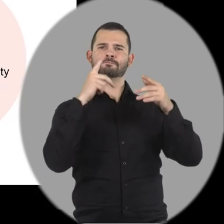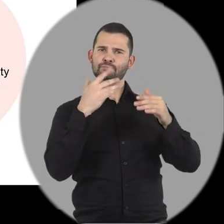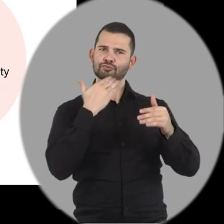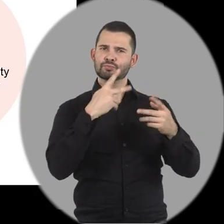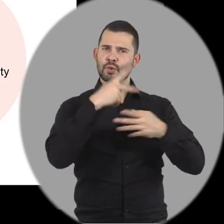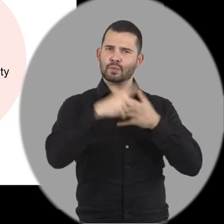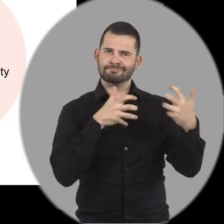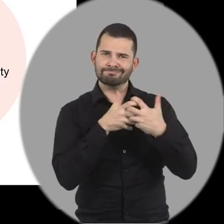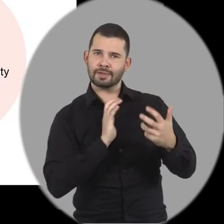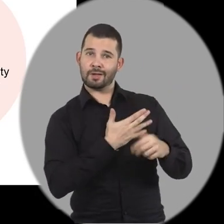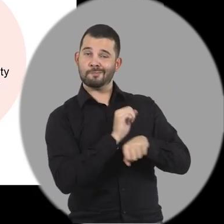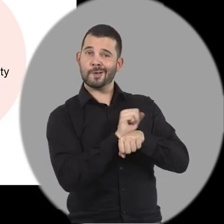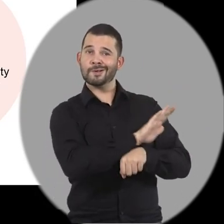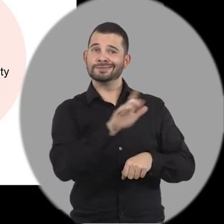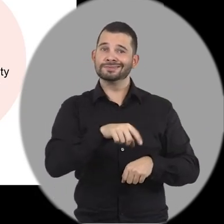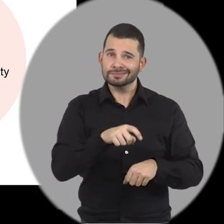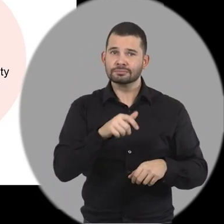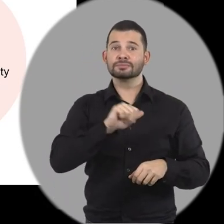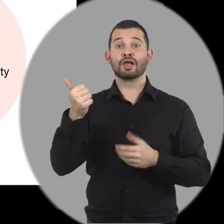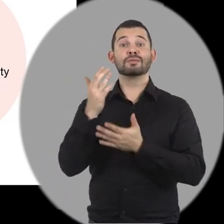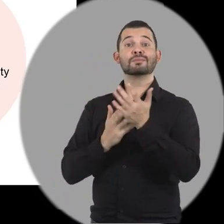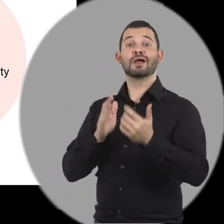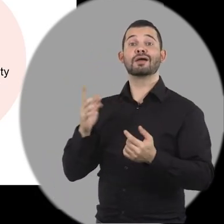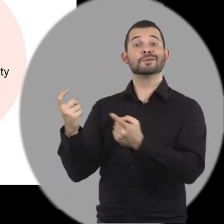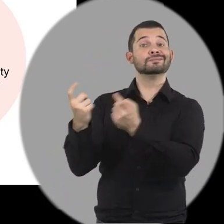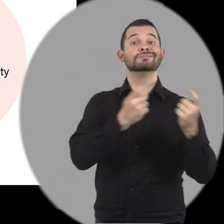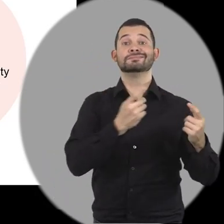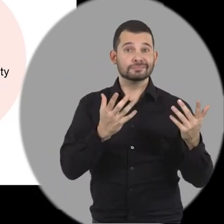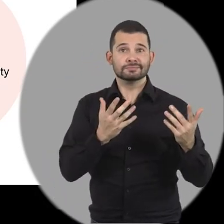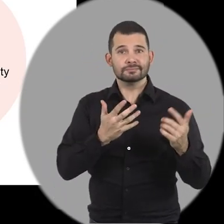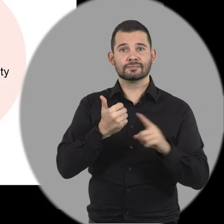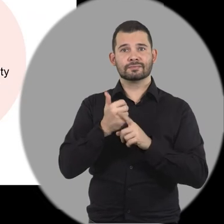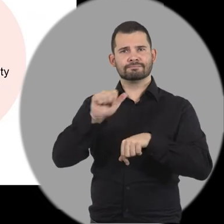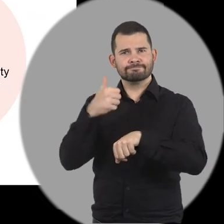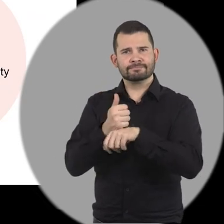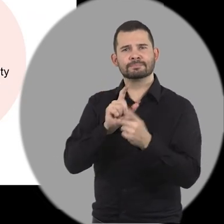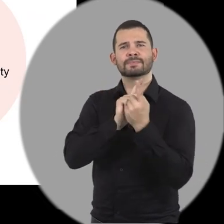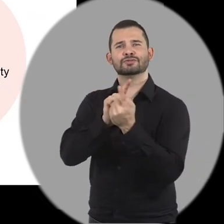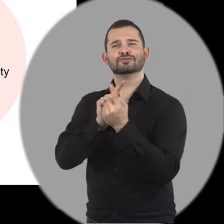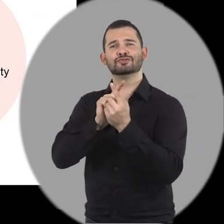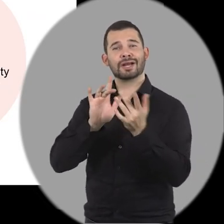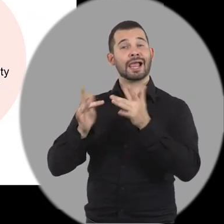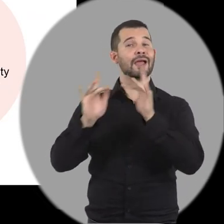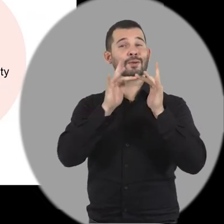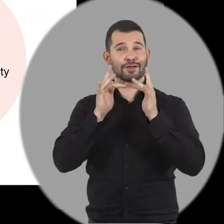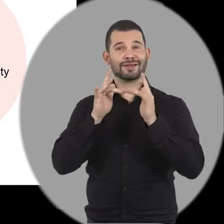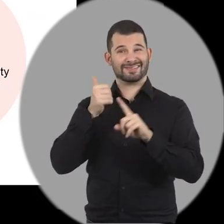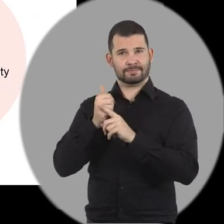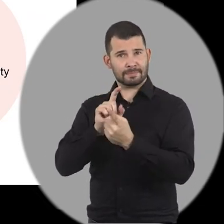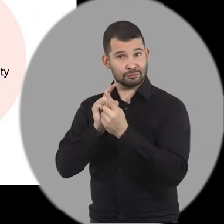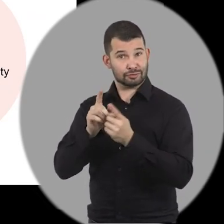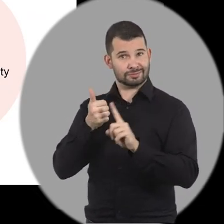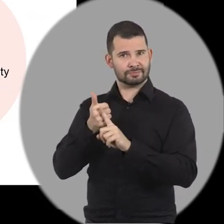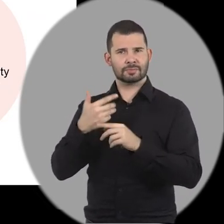our employees' needs. Another key component of equity retention strategy is standing up mentoring networks and employee resource groups. Evidence has